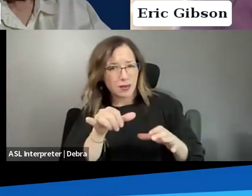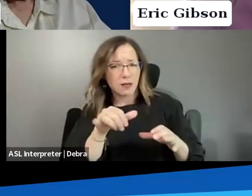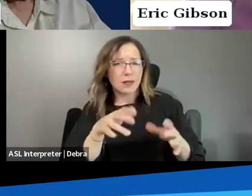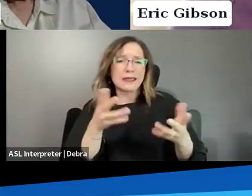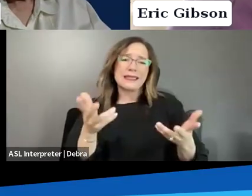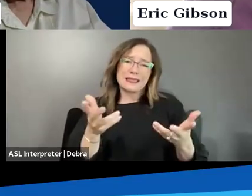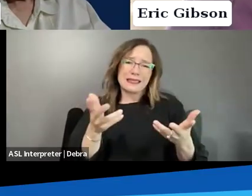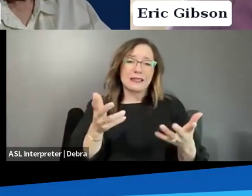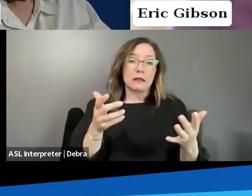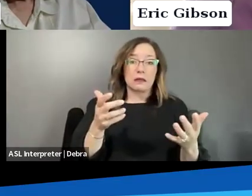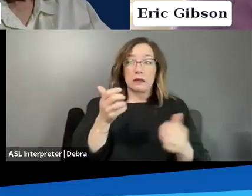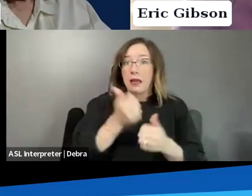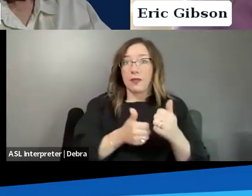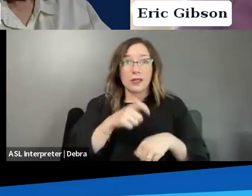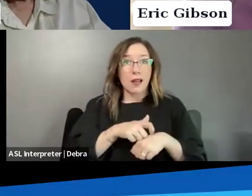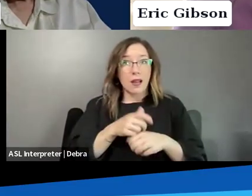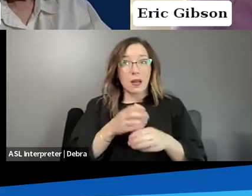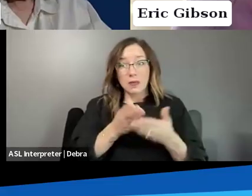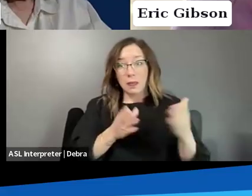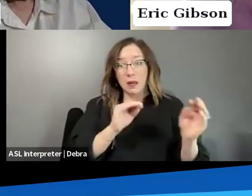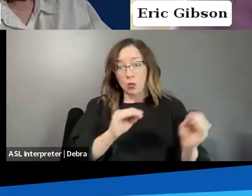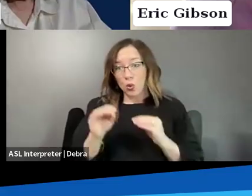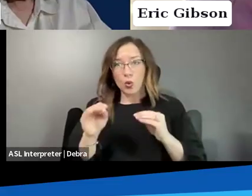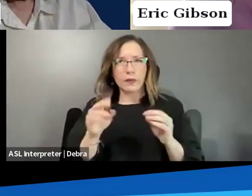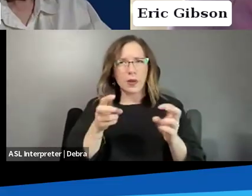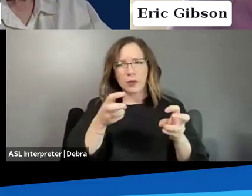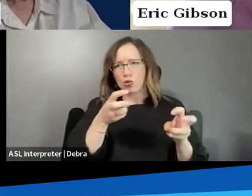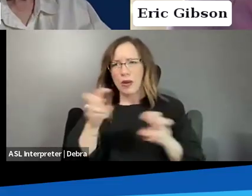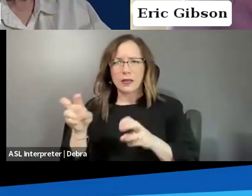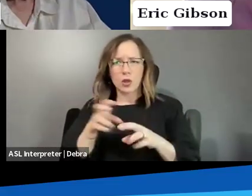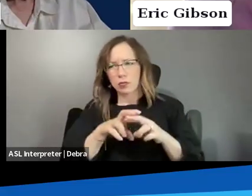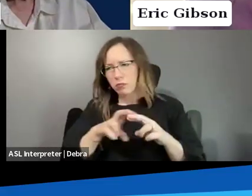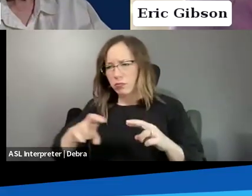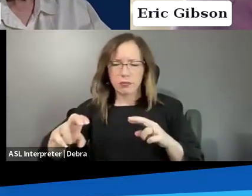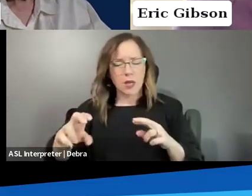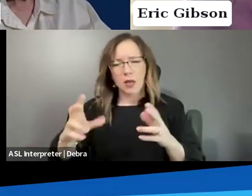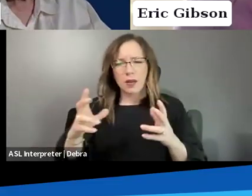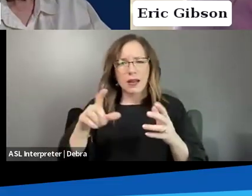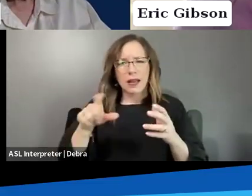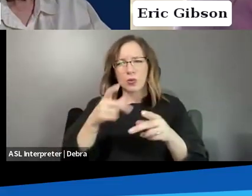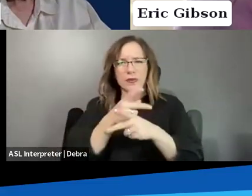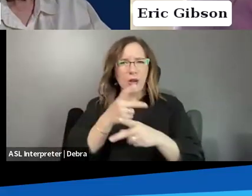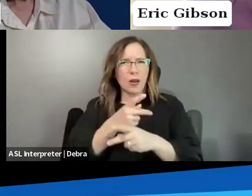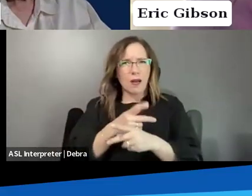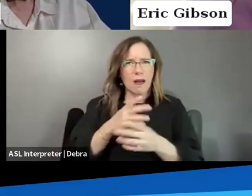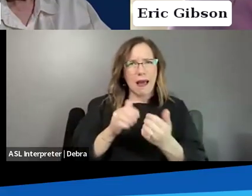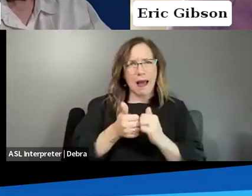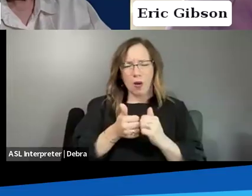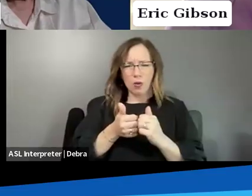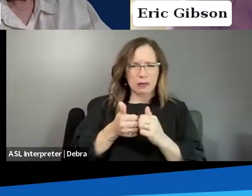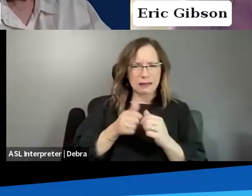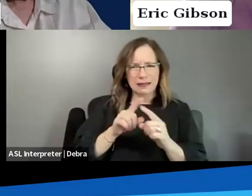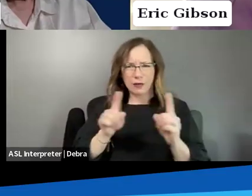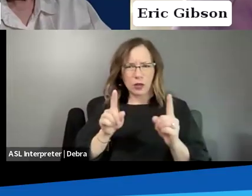sometimes something moves or is different. You have to transfer in a different way. And then you have to kind of figure out how to transfer. So